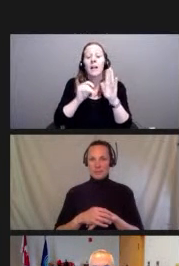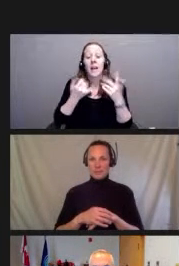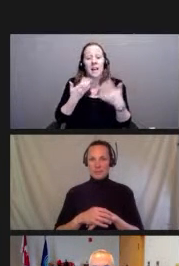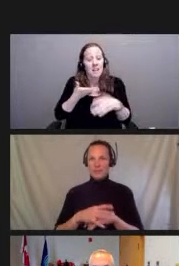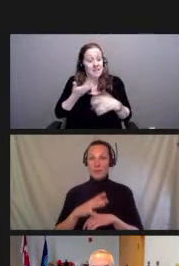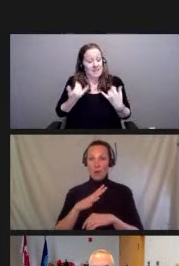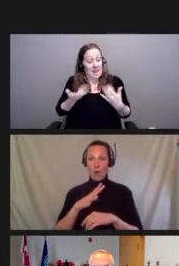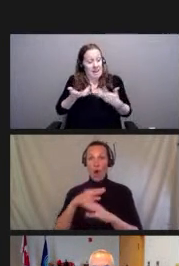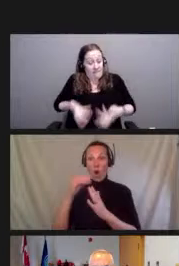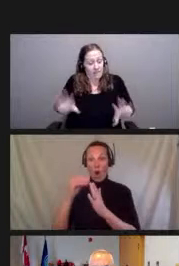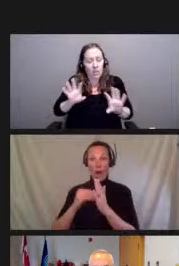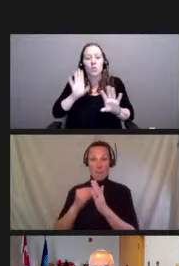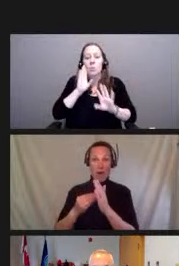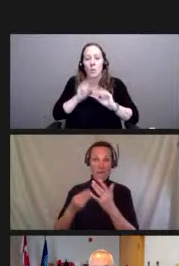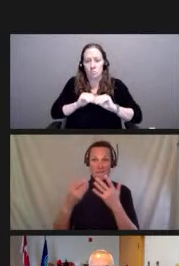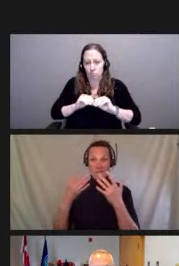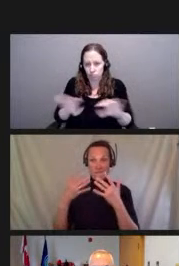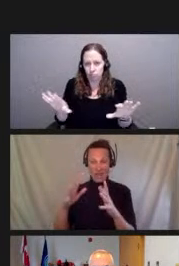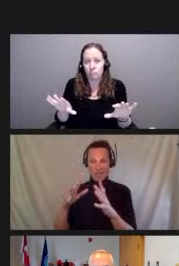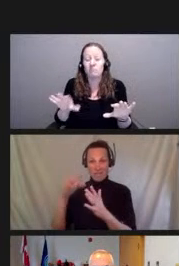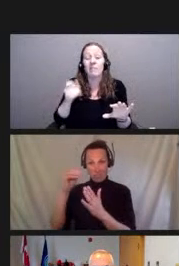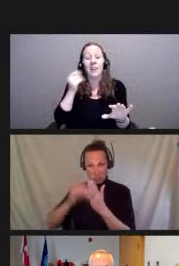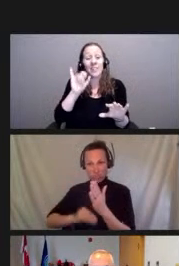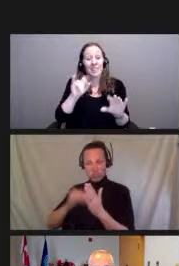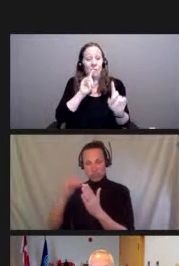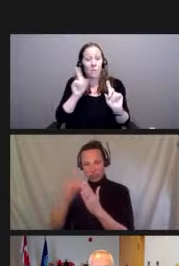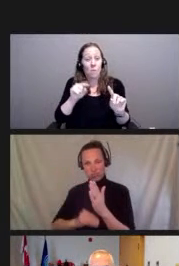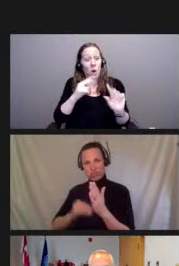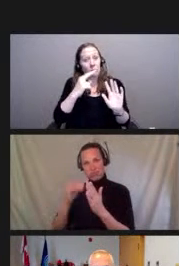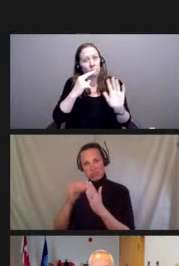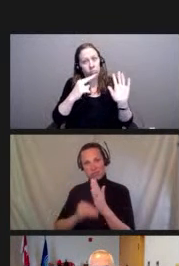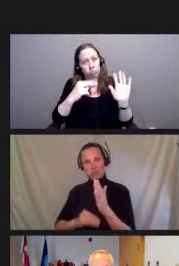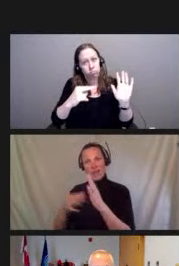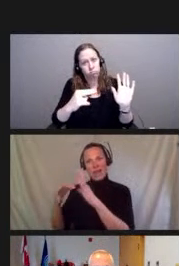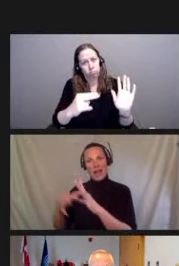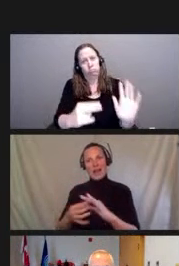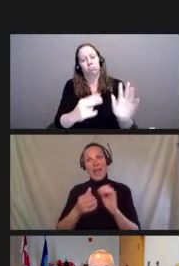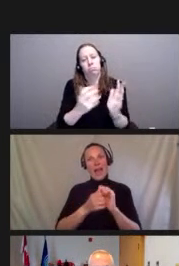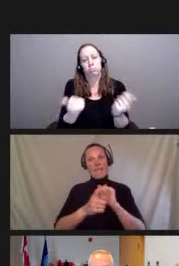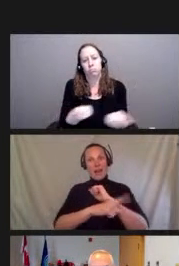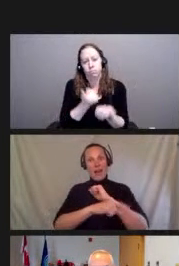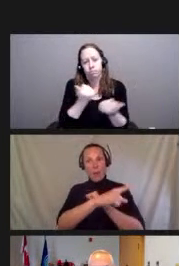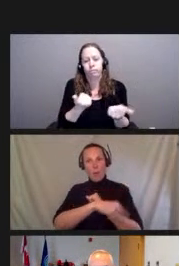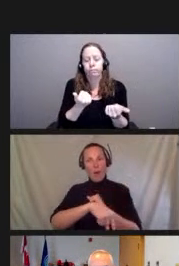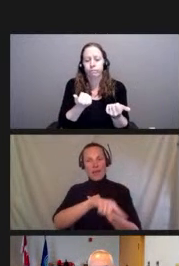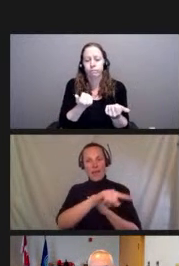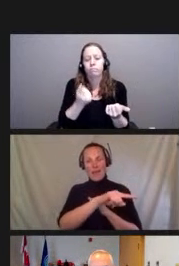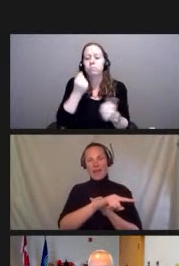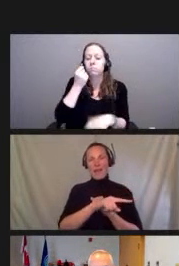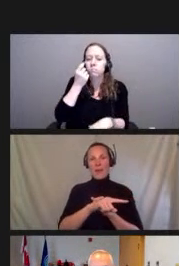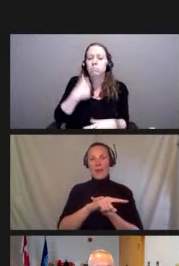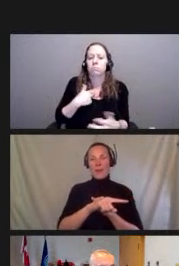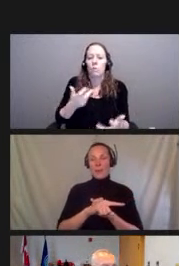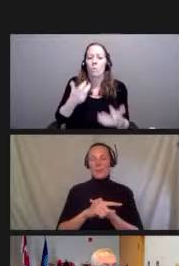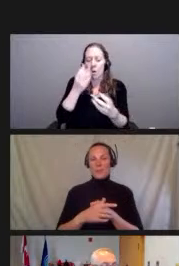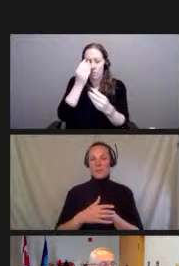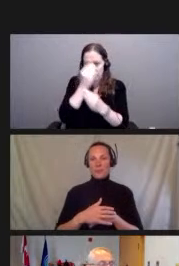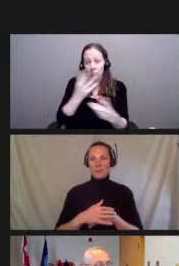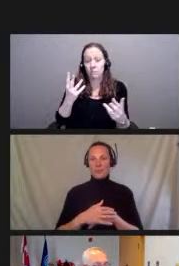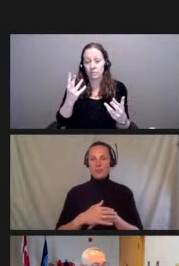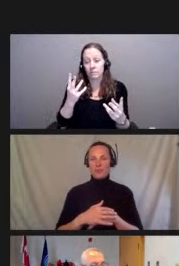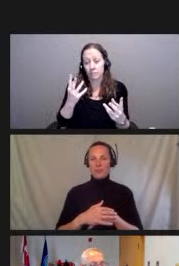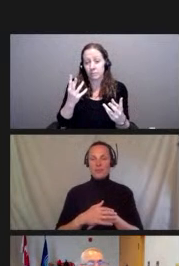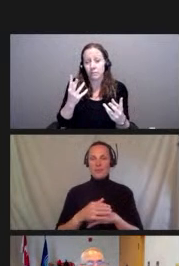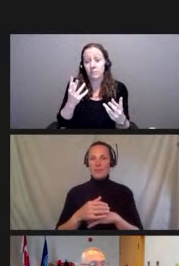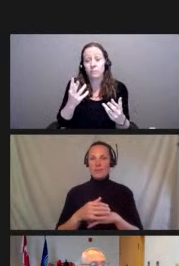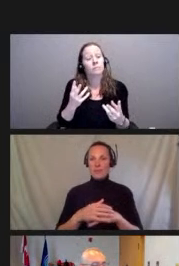today's technical briefing, with a lot of reading, of course. But I wanted to offer up the opportunity that Of course, in addition to